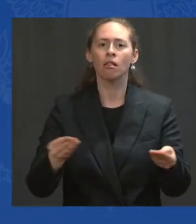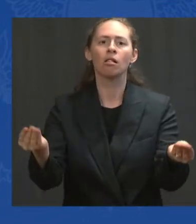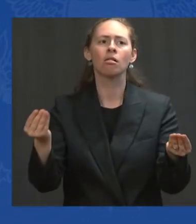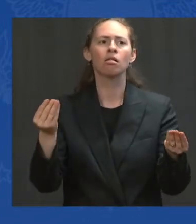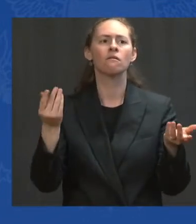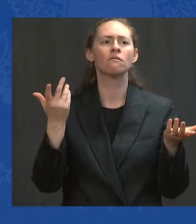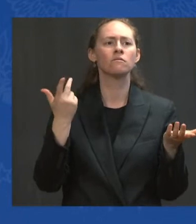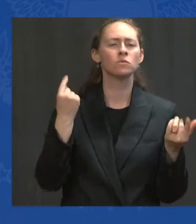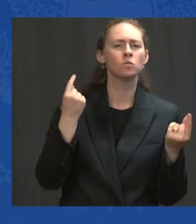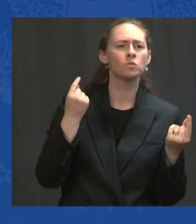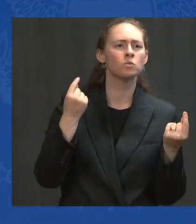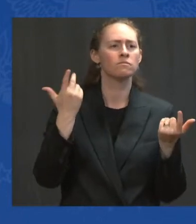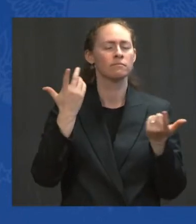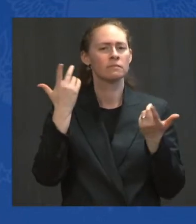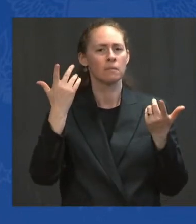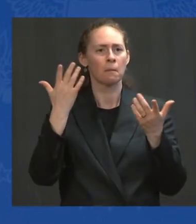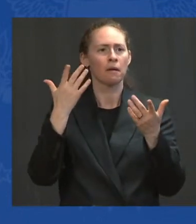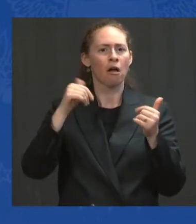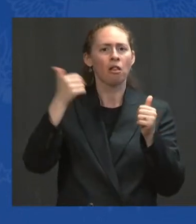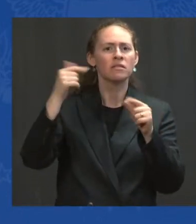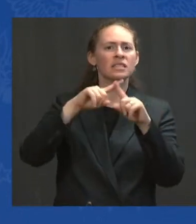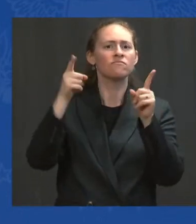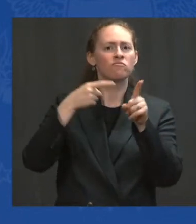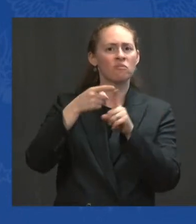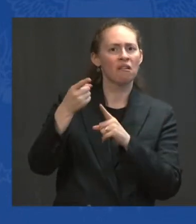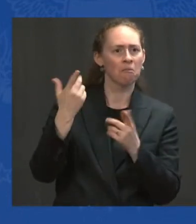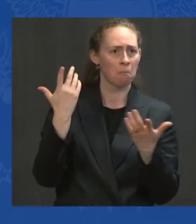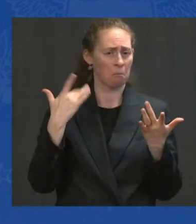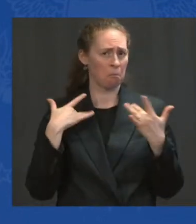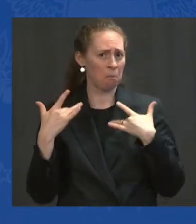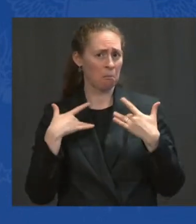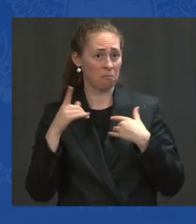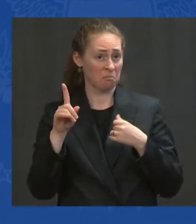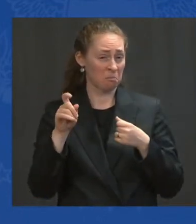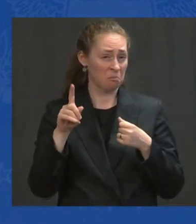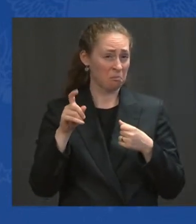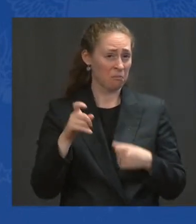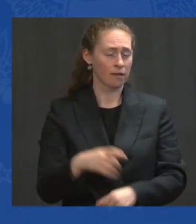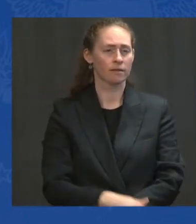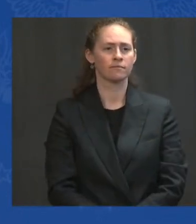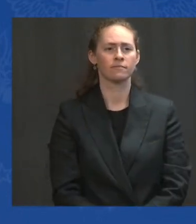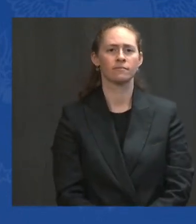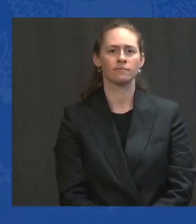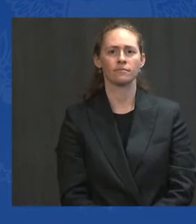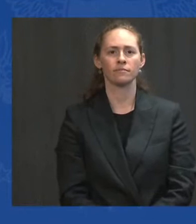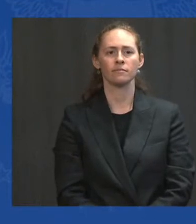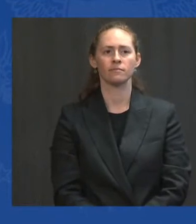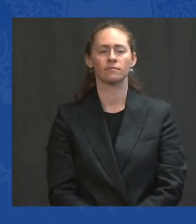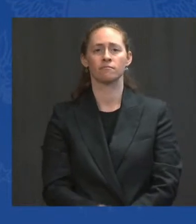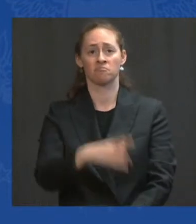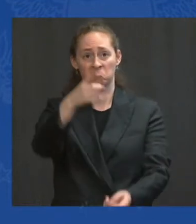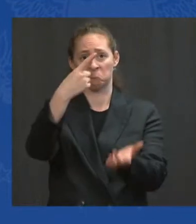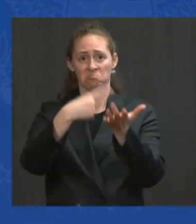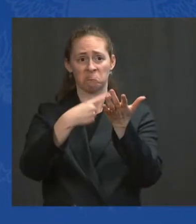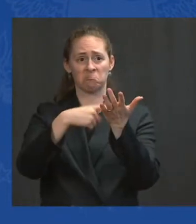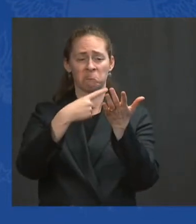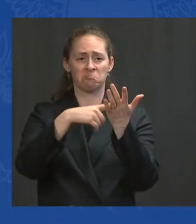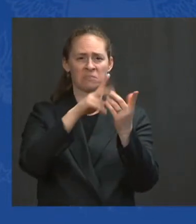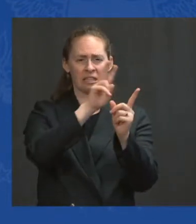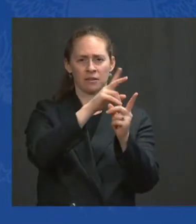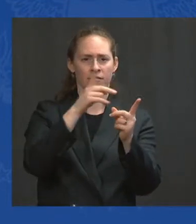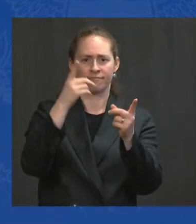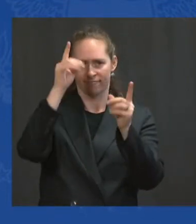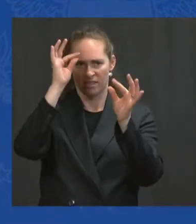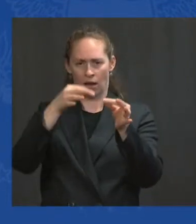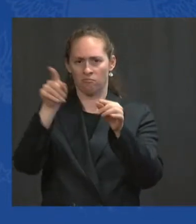for that matter? Let me actually turn to Dr. Fauci on the Olympics and Dr. Walensky on your second question. Dr.